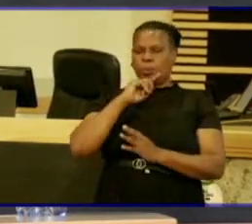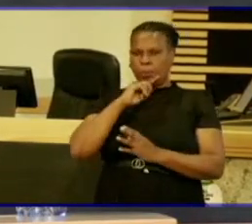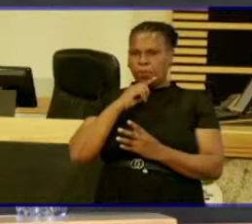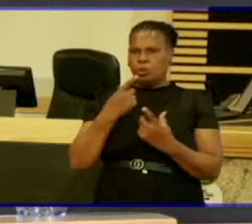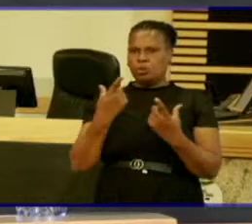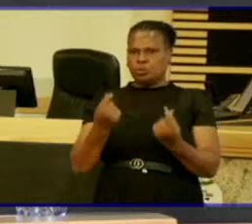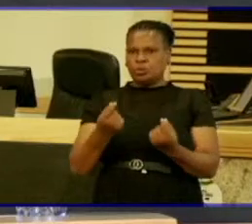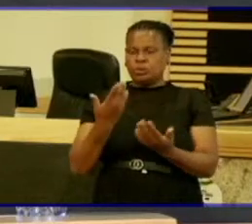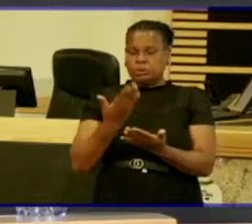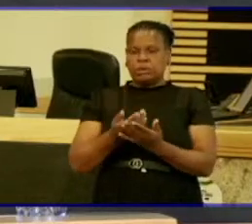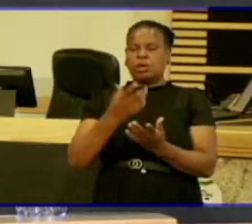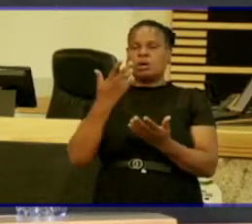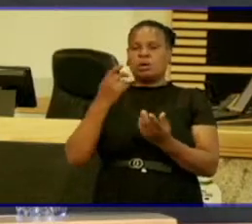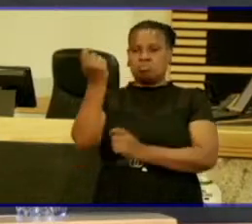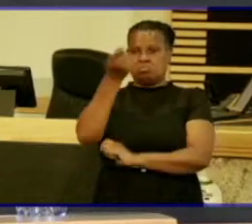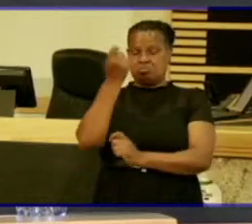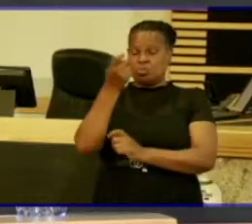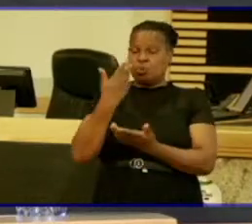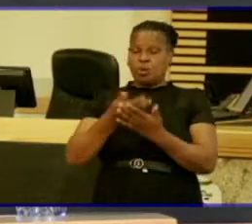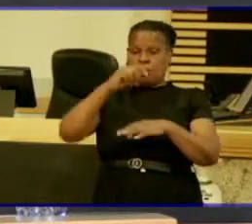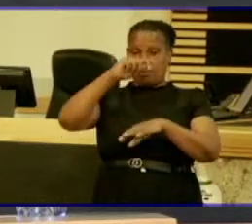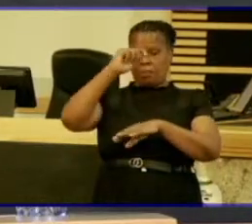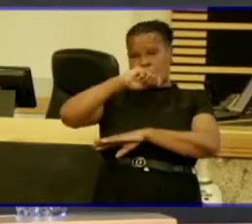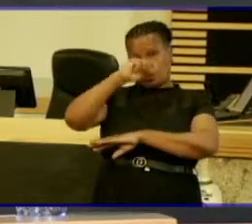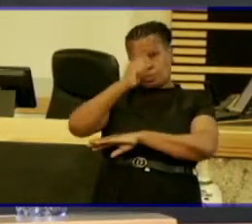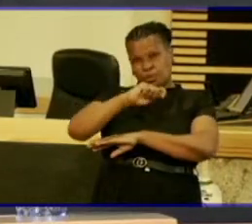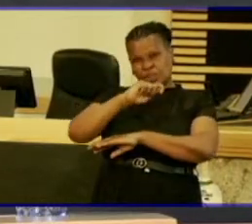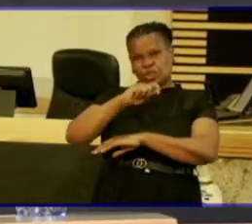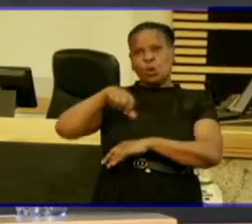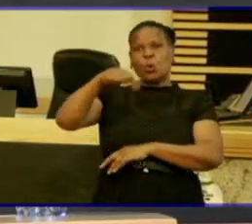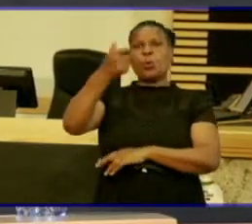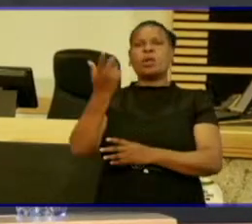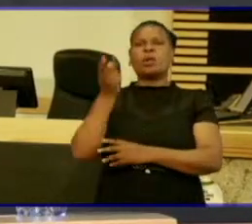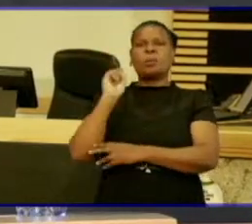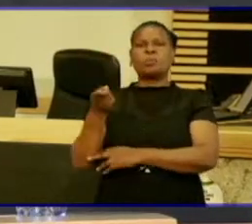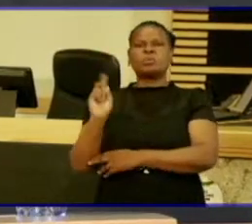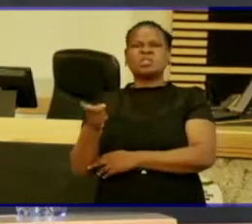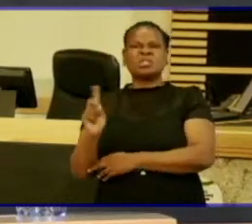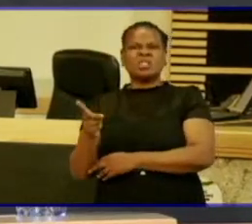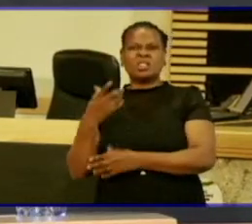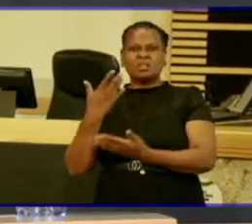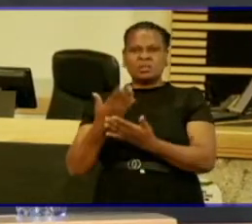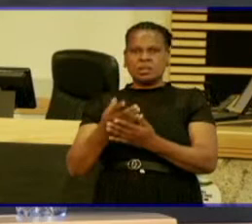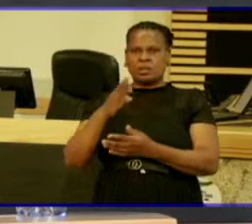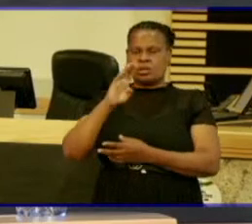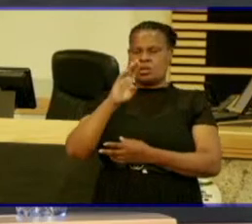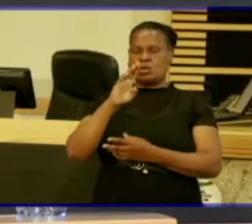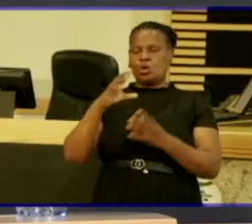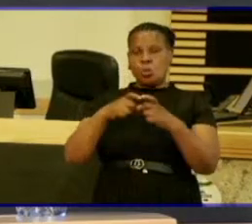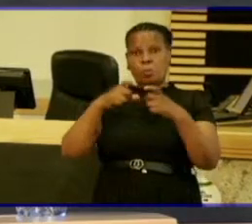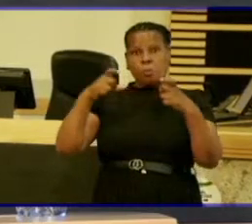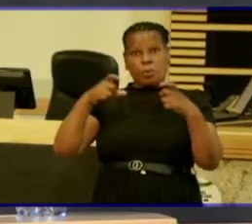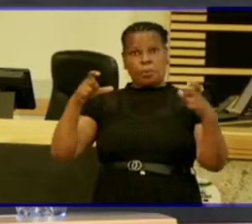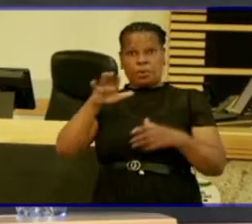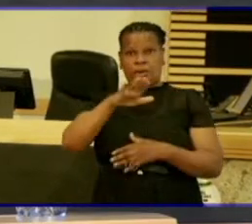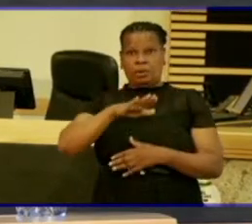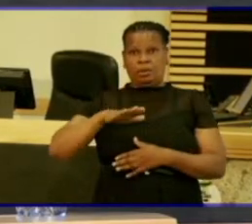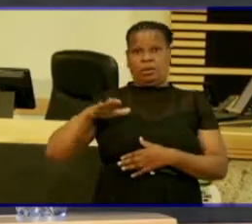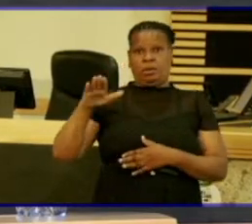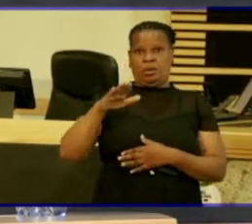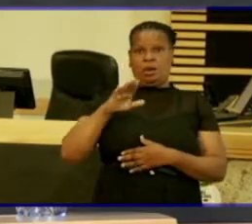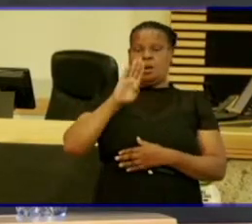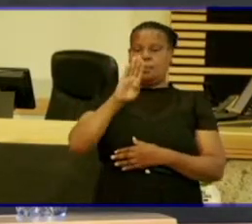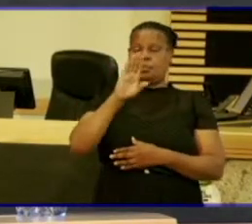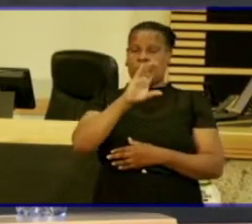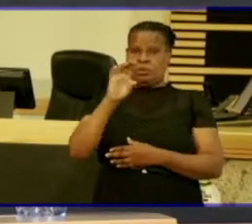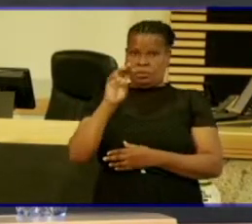of informal settlement, starting in Duncan Village and Greater Buffalo City Metro. Another development receiving